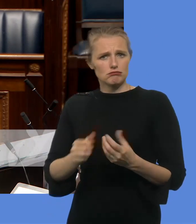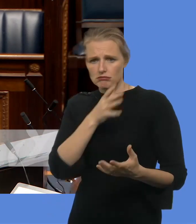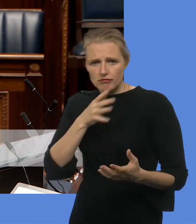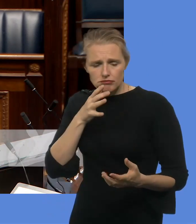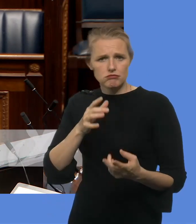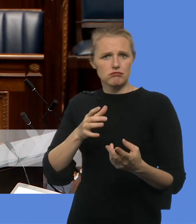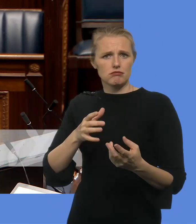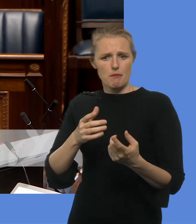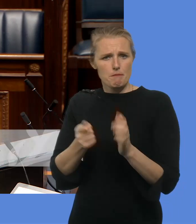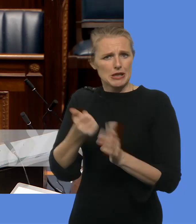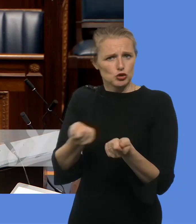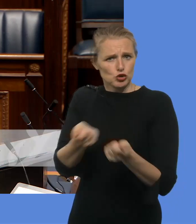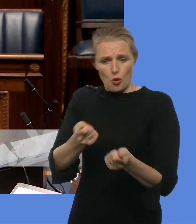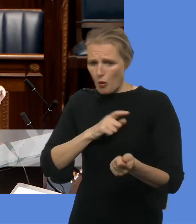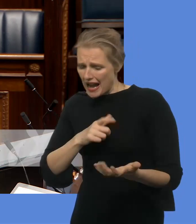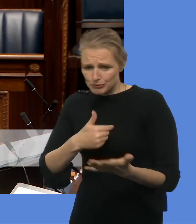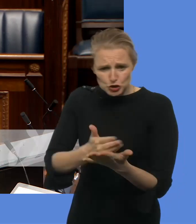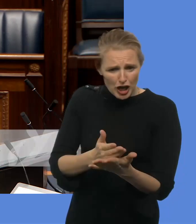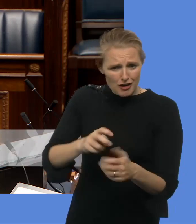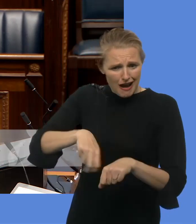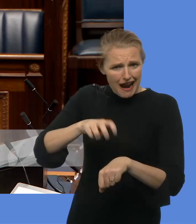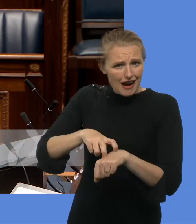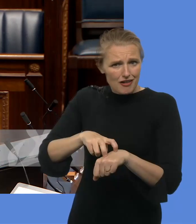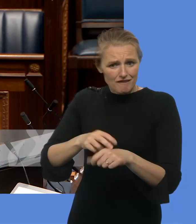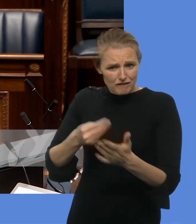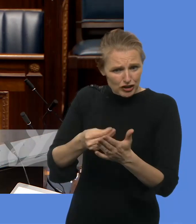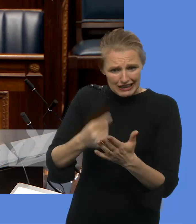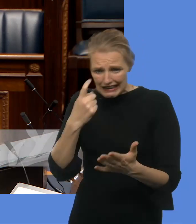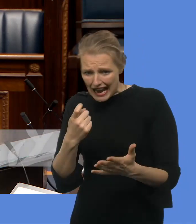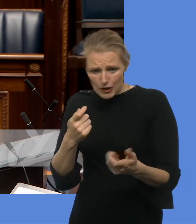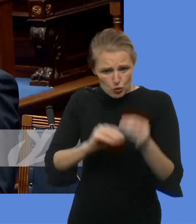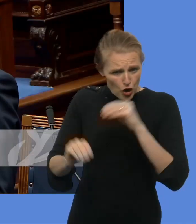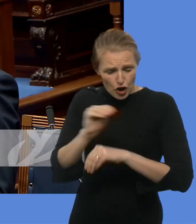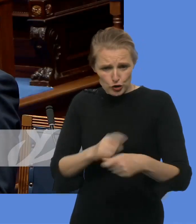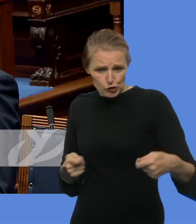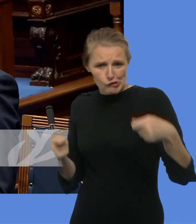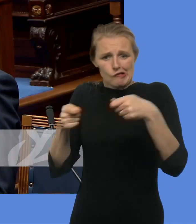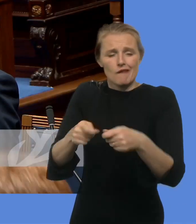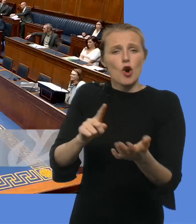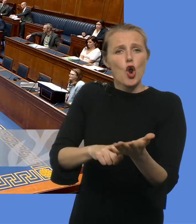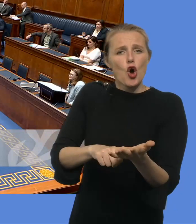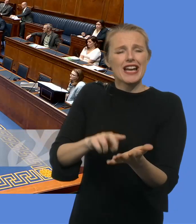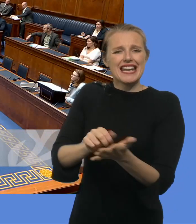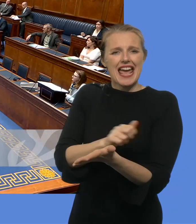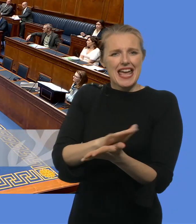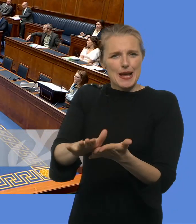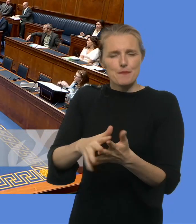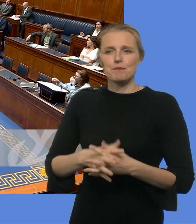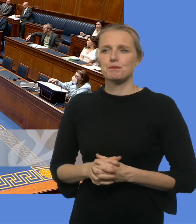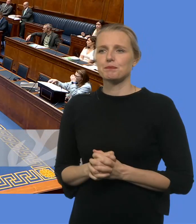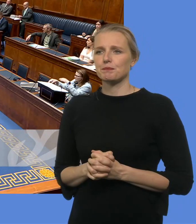engagements he's having in respect of shared island funding or any other funding that may be available to him. Matthew O'Toole.